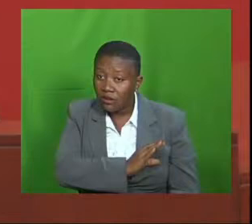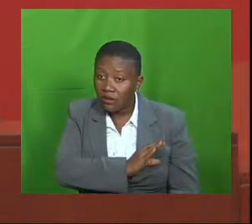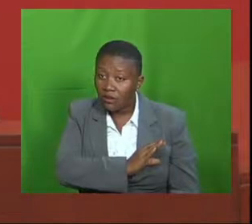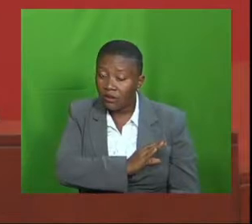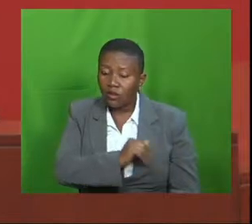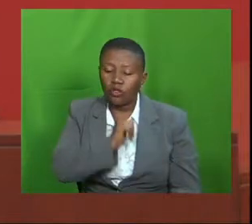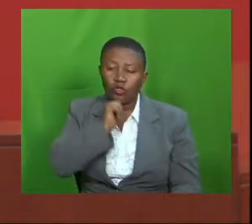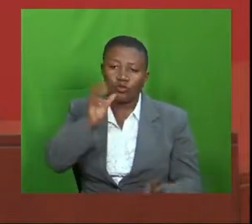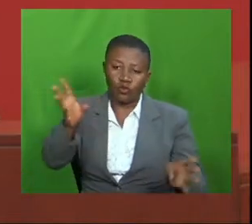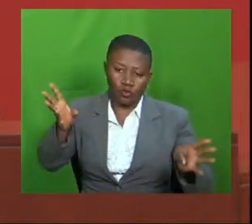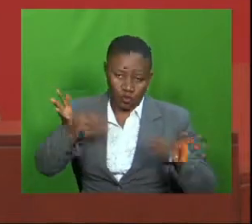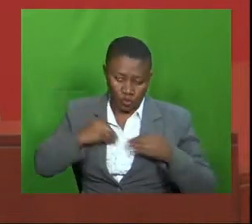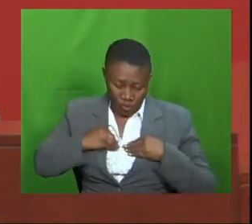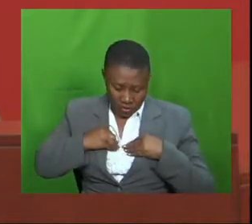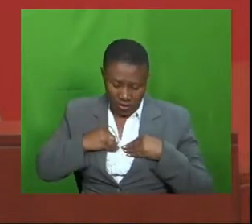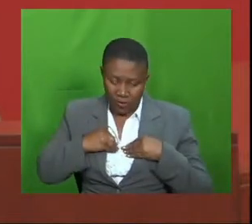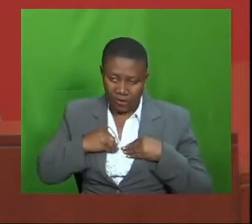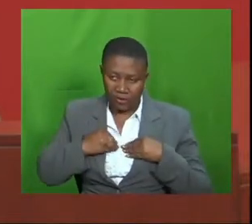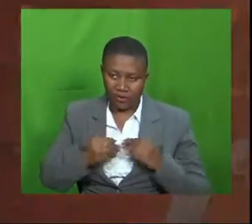dismissed in limine.